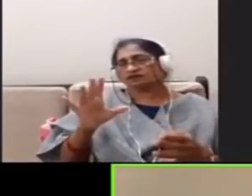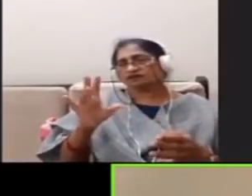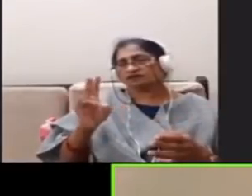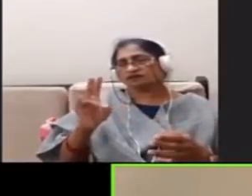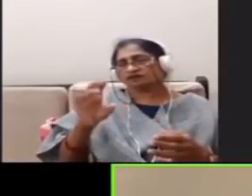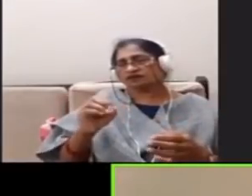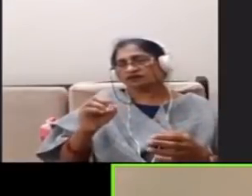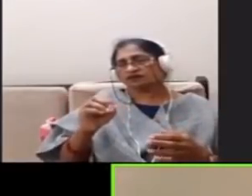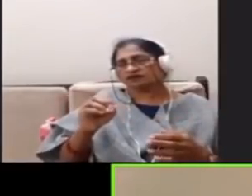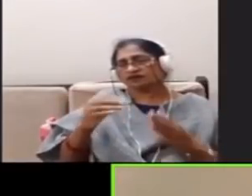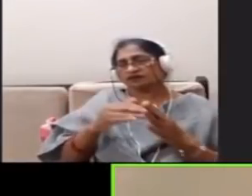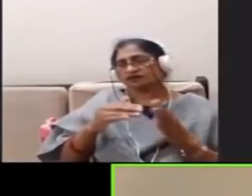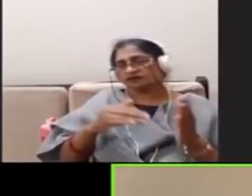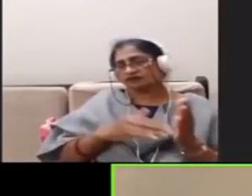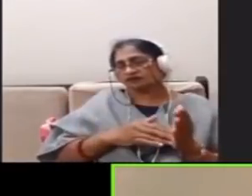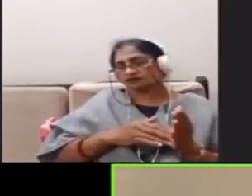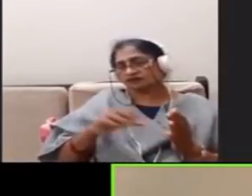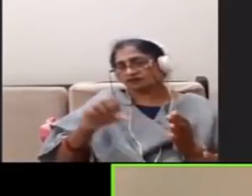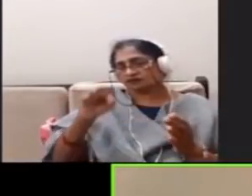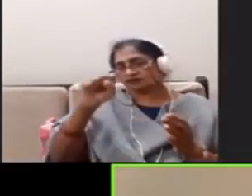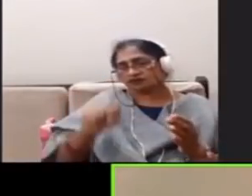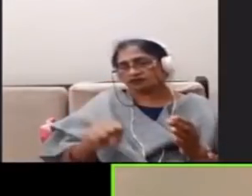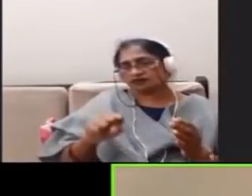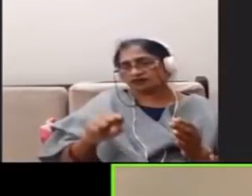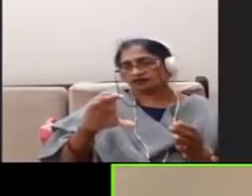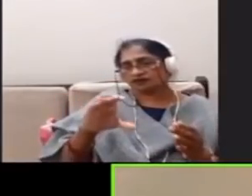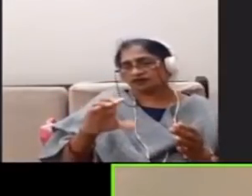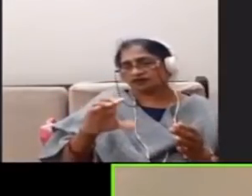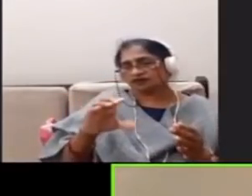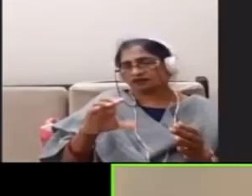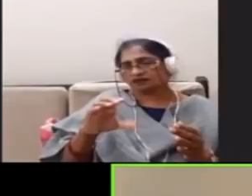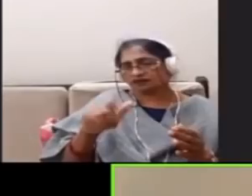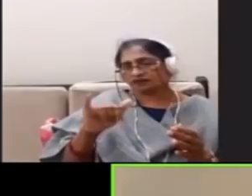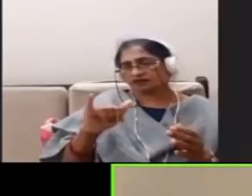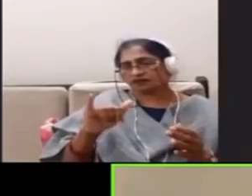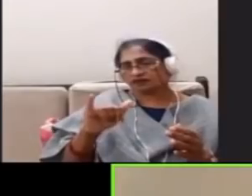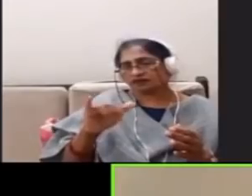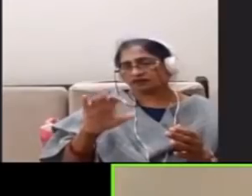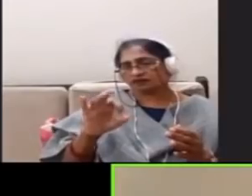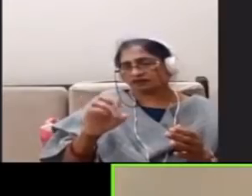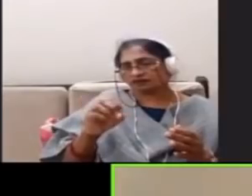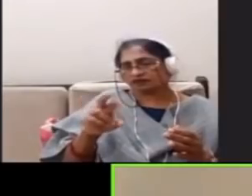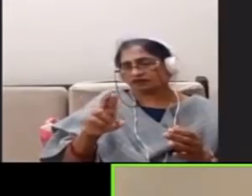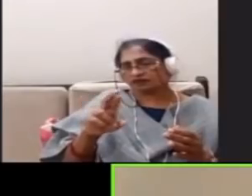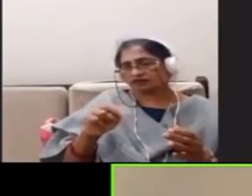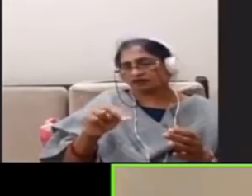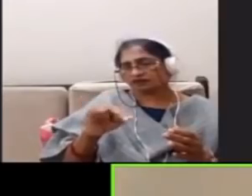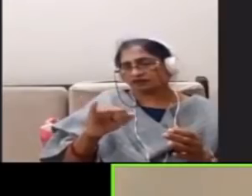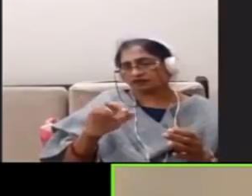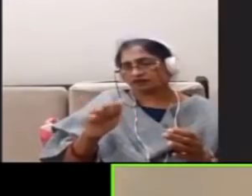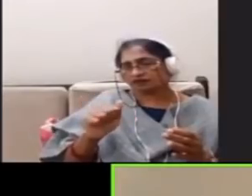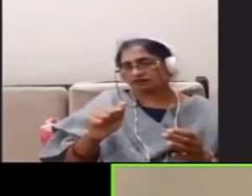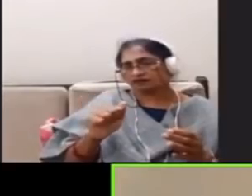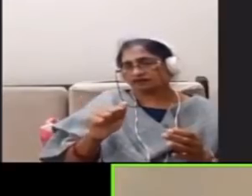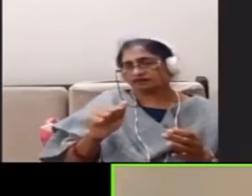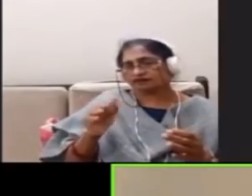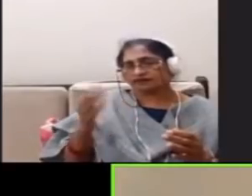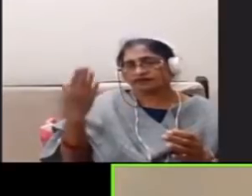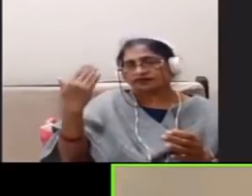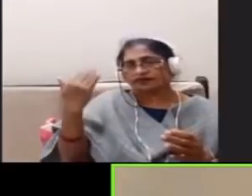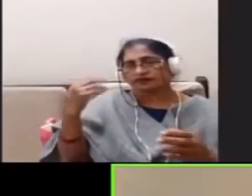in Southern California, and I'm an elected council member. I was just reelected in this last election in